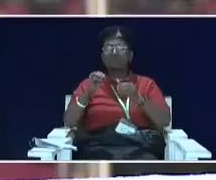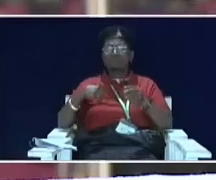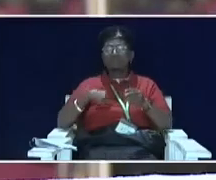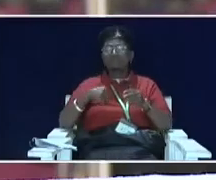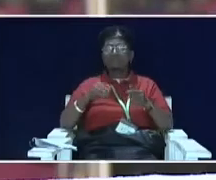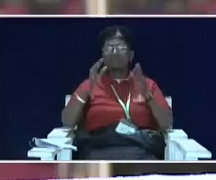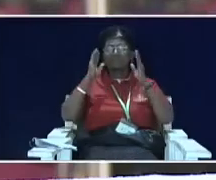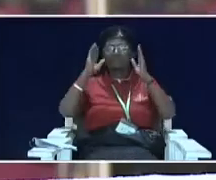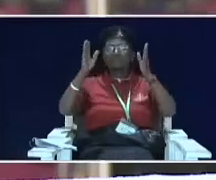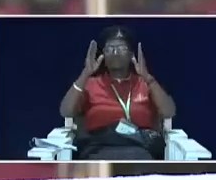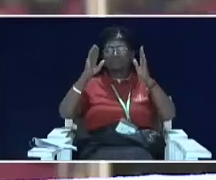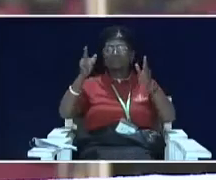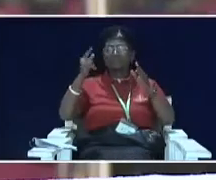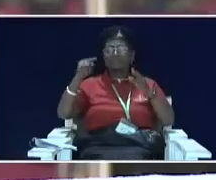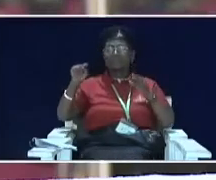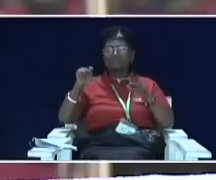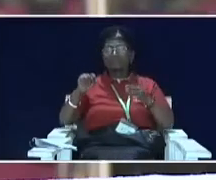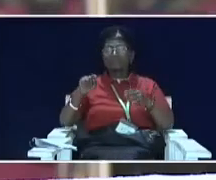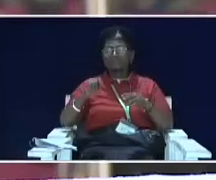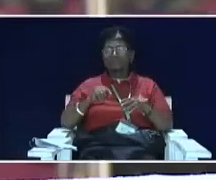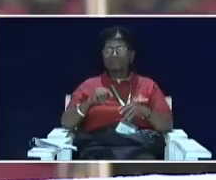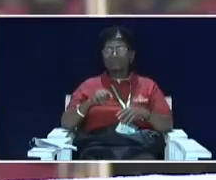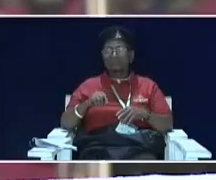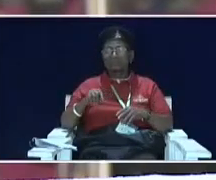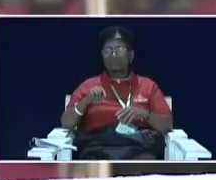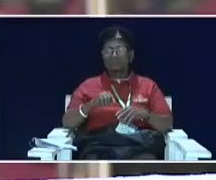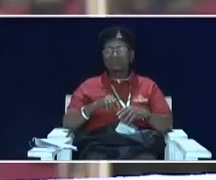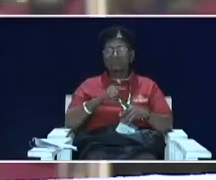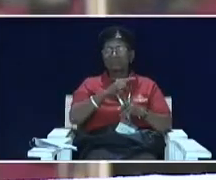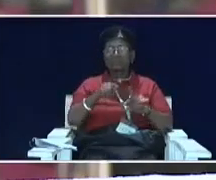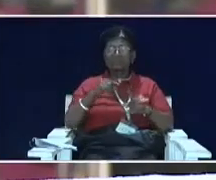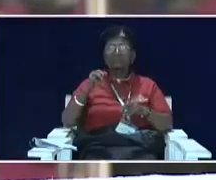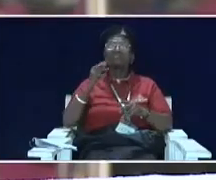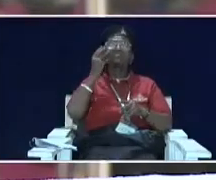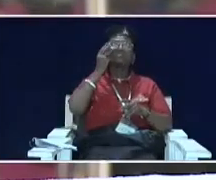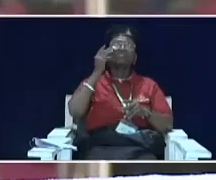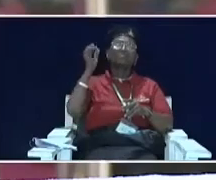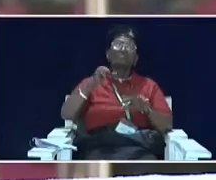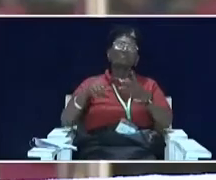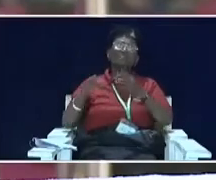The wine they gave us at last, it was heavenly.